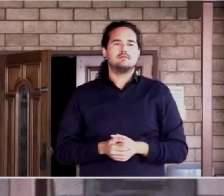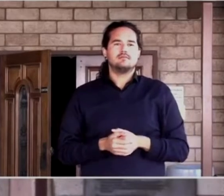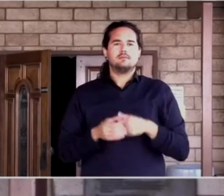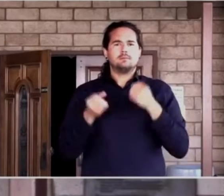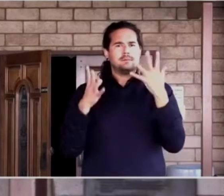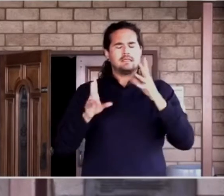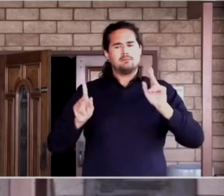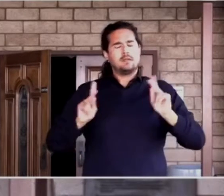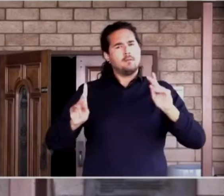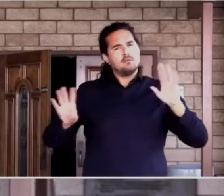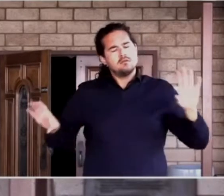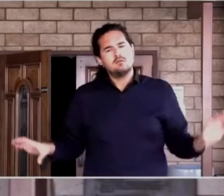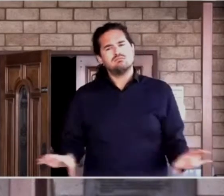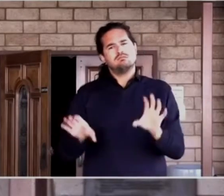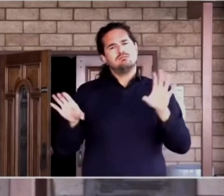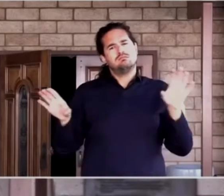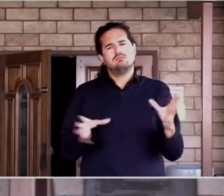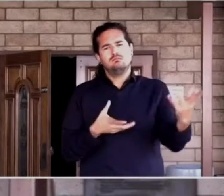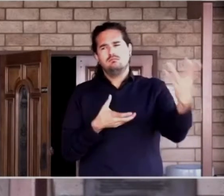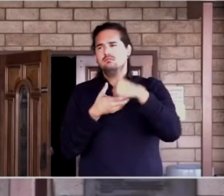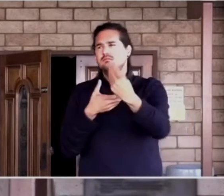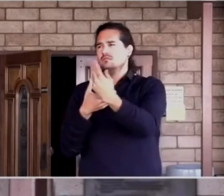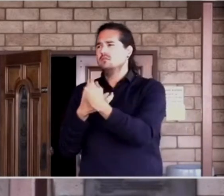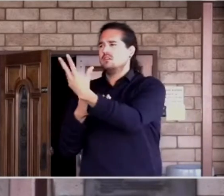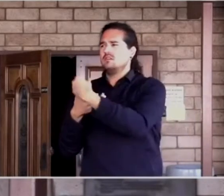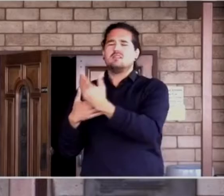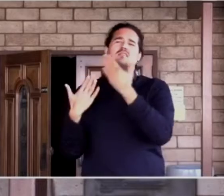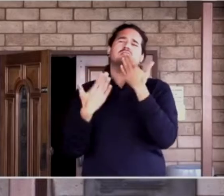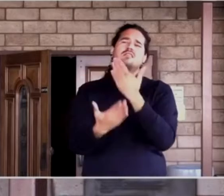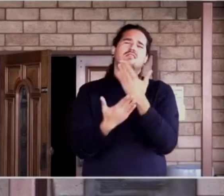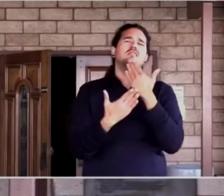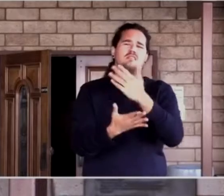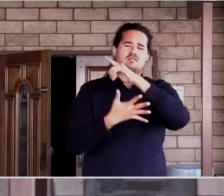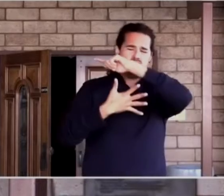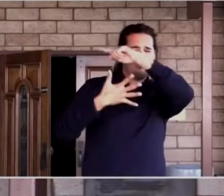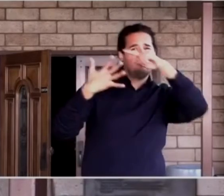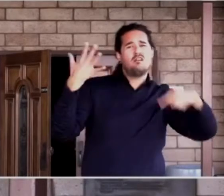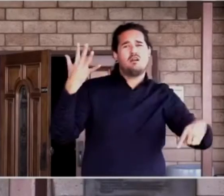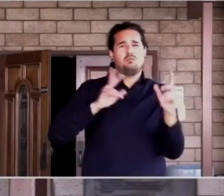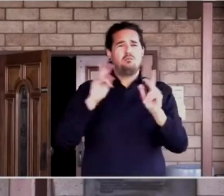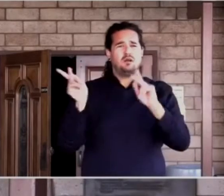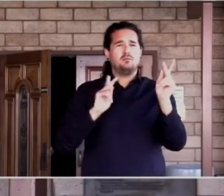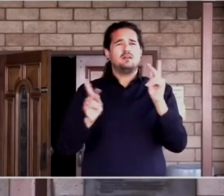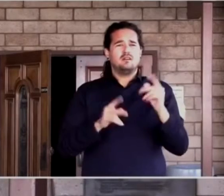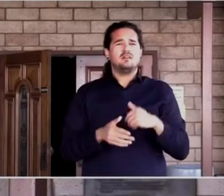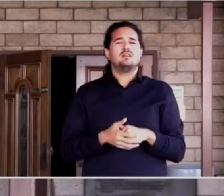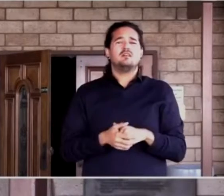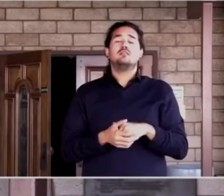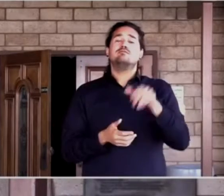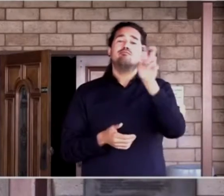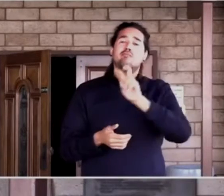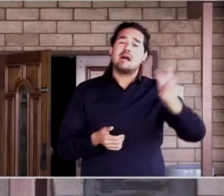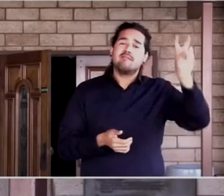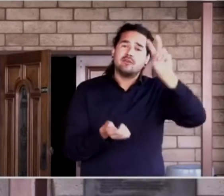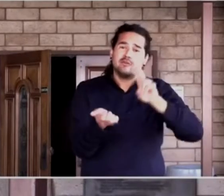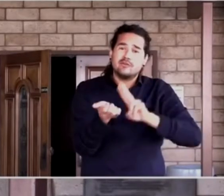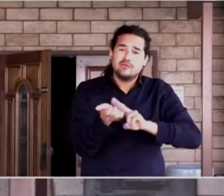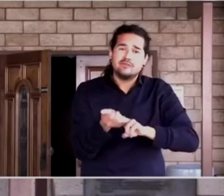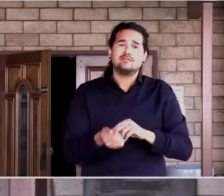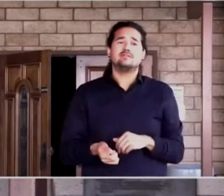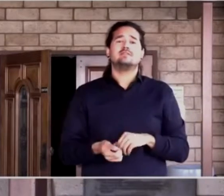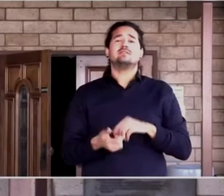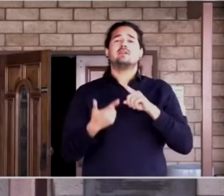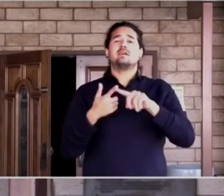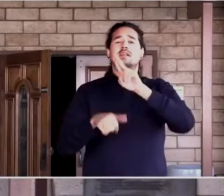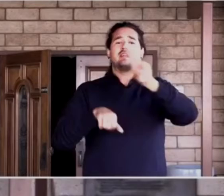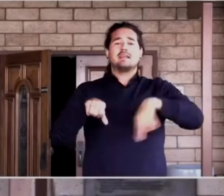possible. Many county staff, traveling nurses from around the country, the National Guard, many volunteers from